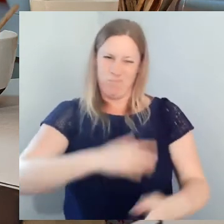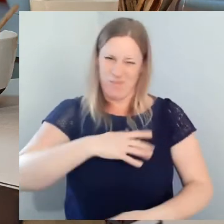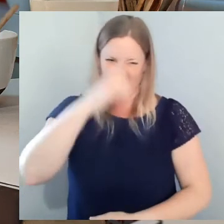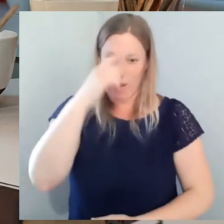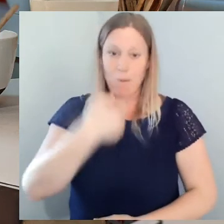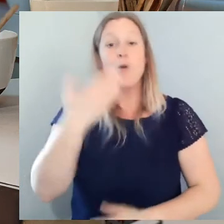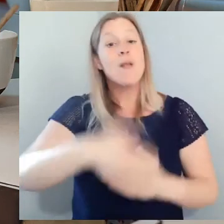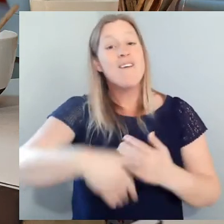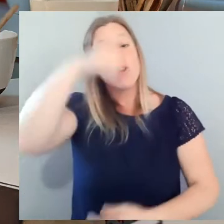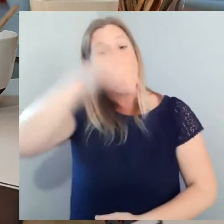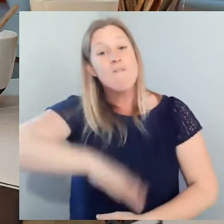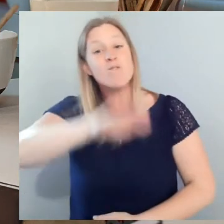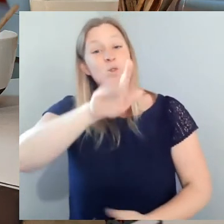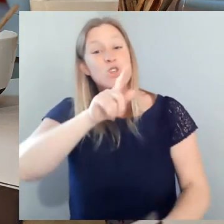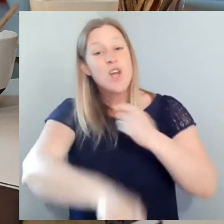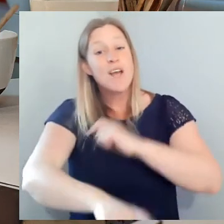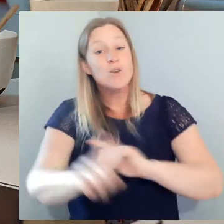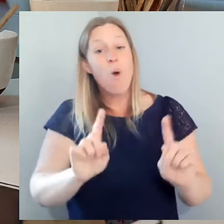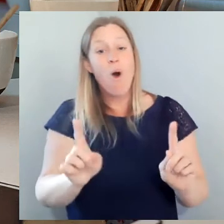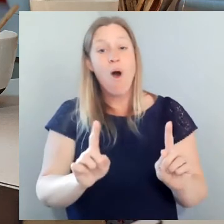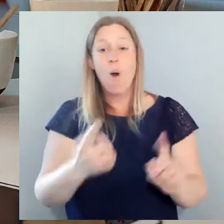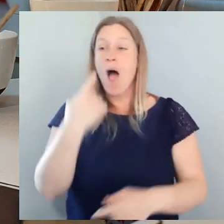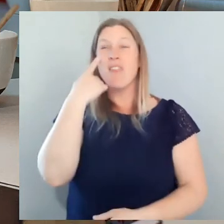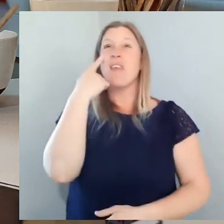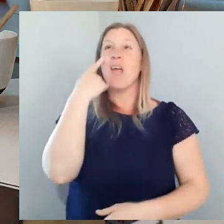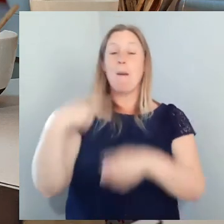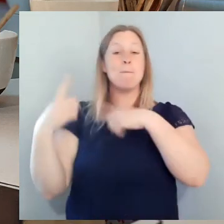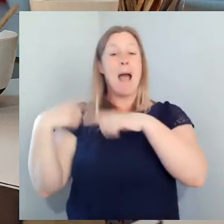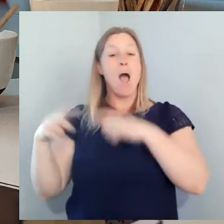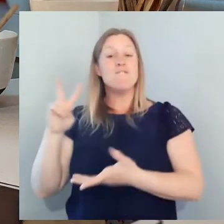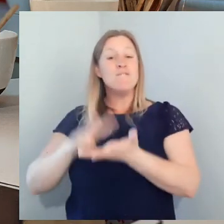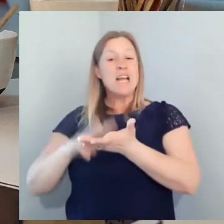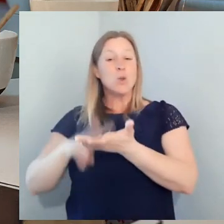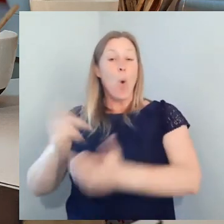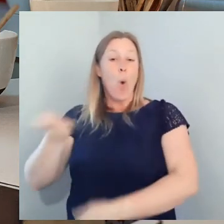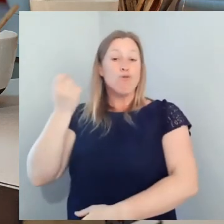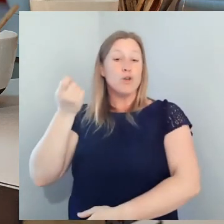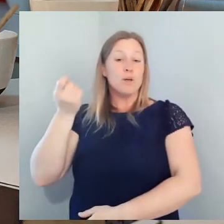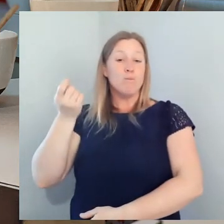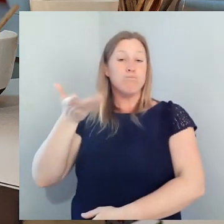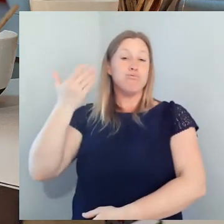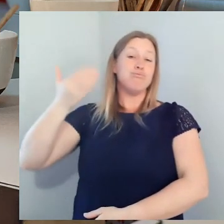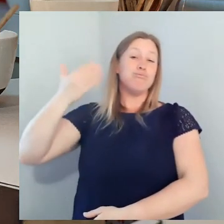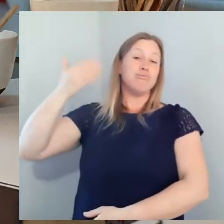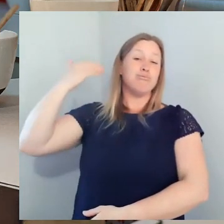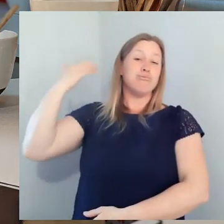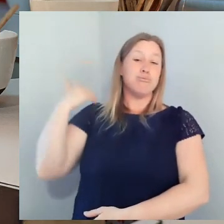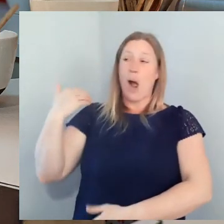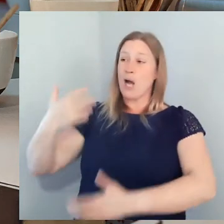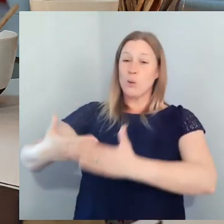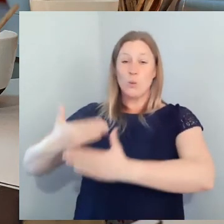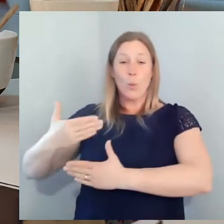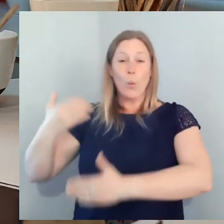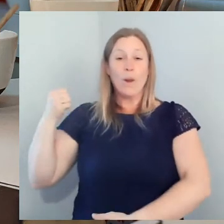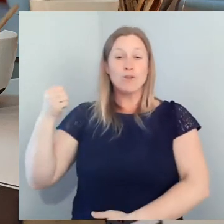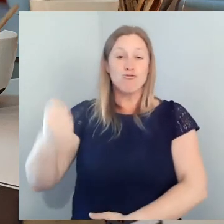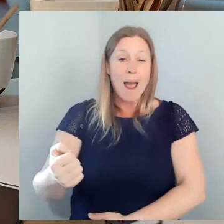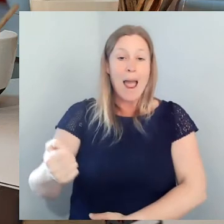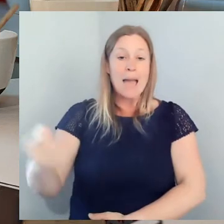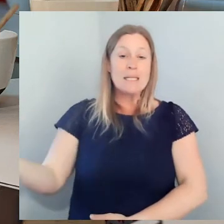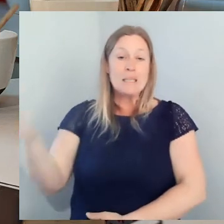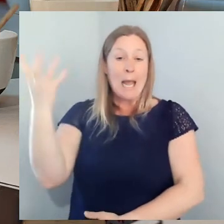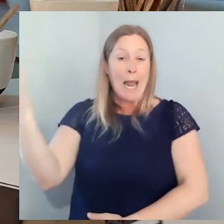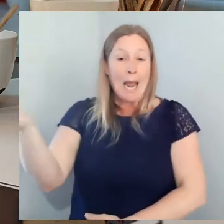supermarket. But you never know with the way things are changing. Guess that's what it was like for the Victorians when they suddenly had those